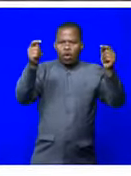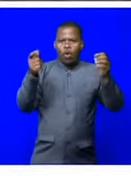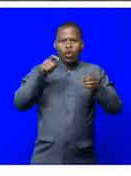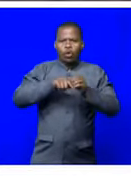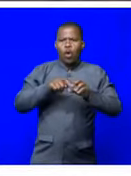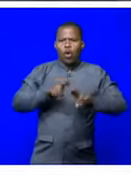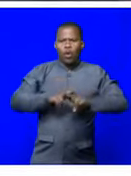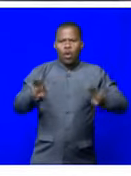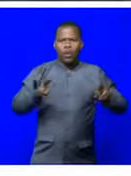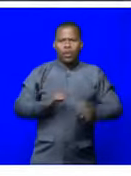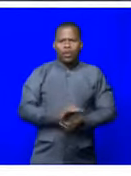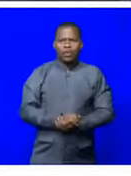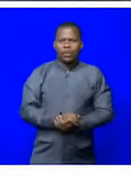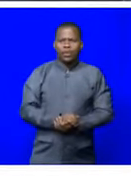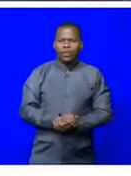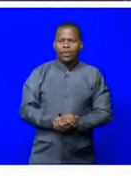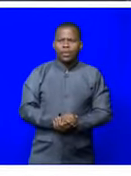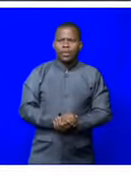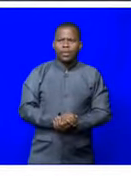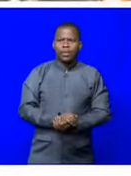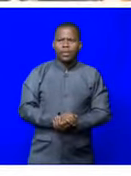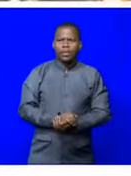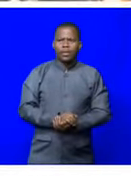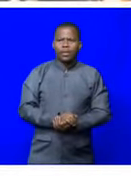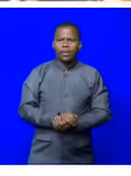Eswatini TV kutemidlalo ngilinda Dlamini eMbabane.